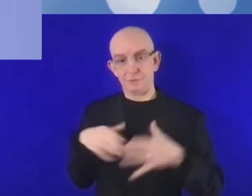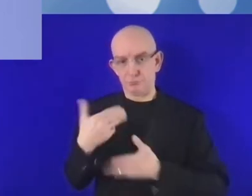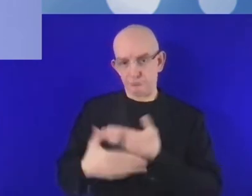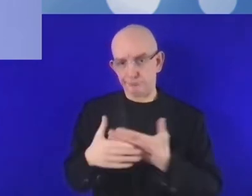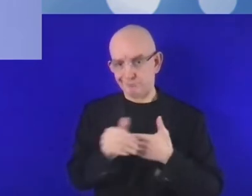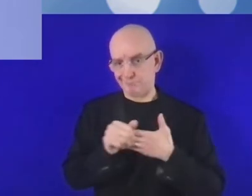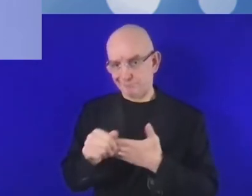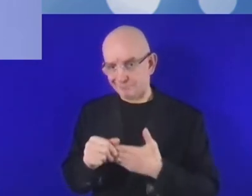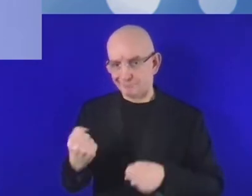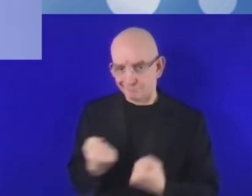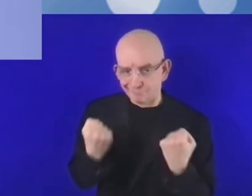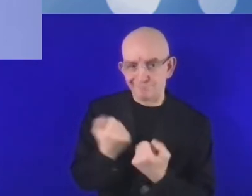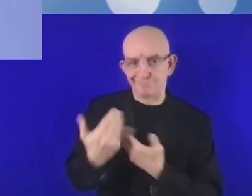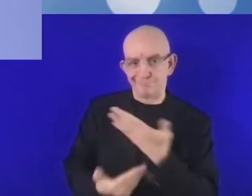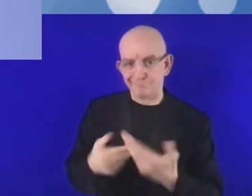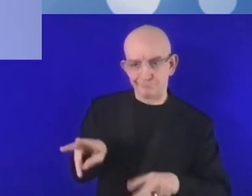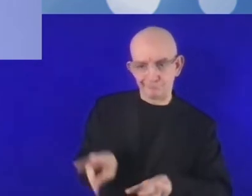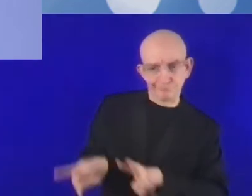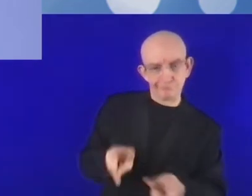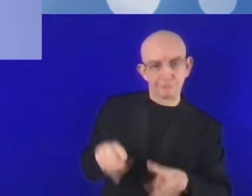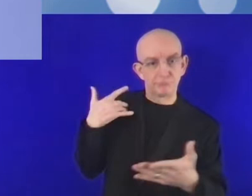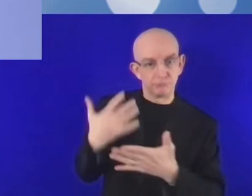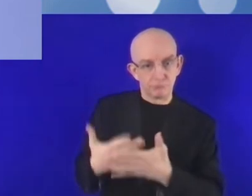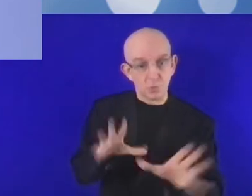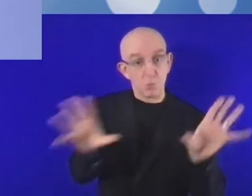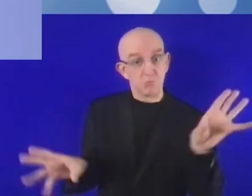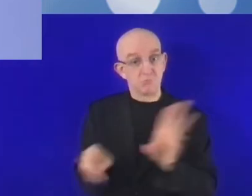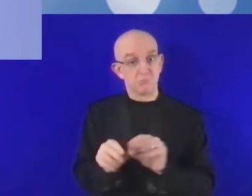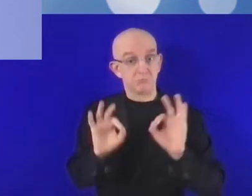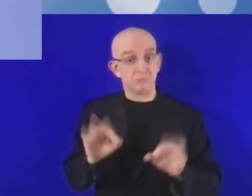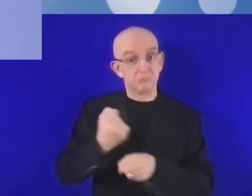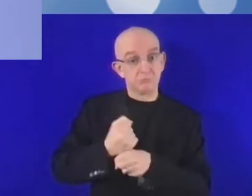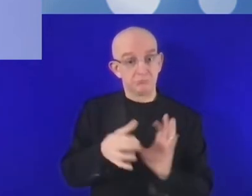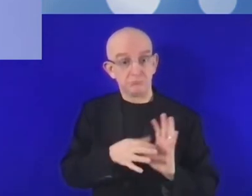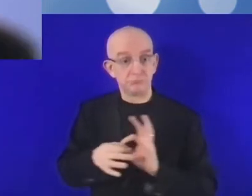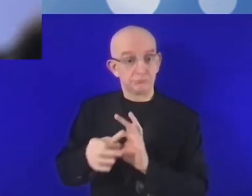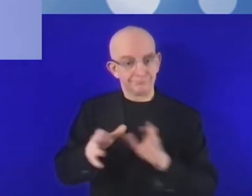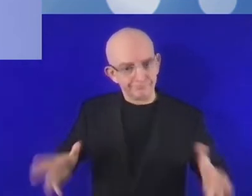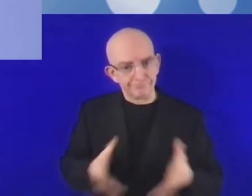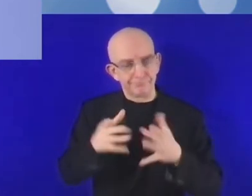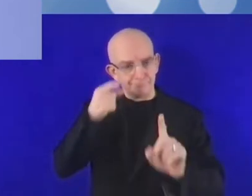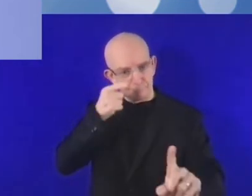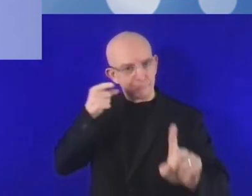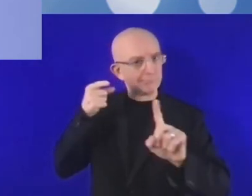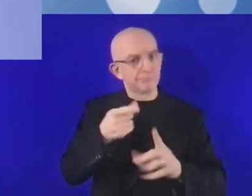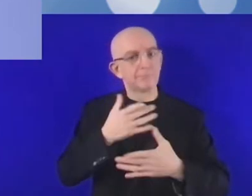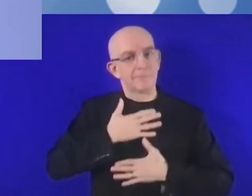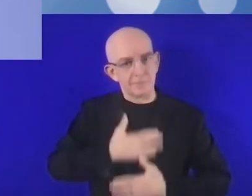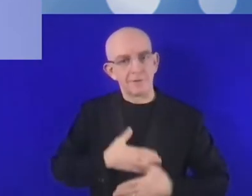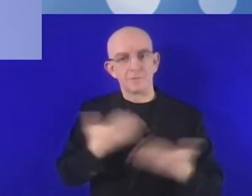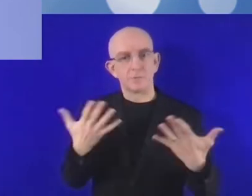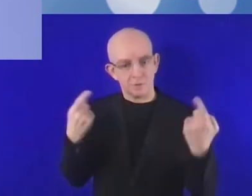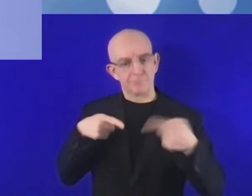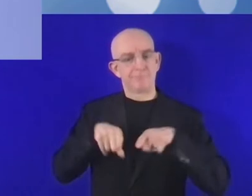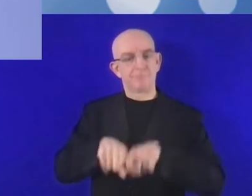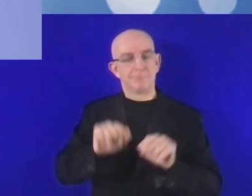enablers for the twin transition green and digital and all in all coming back to